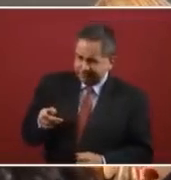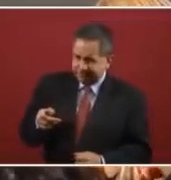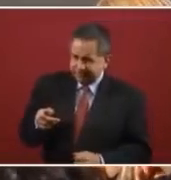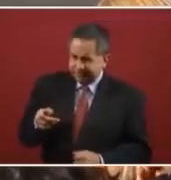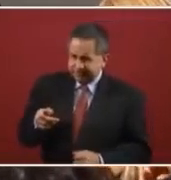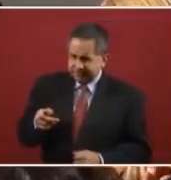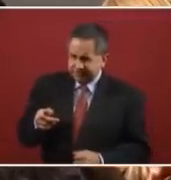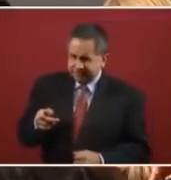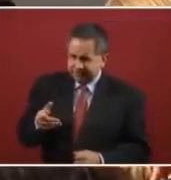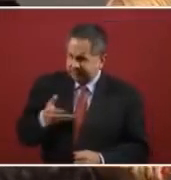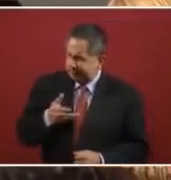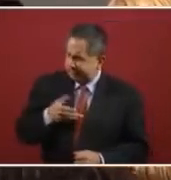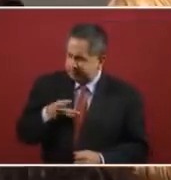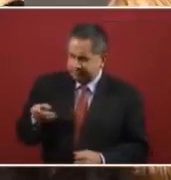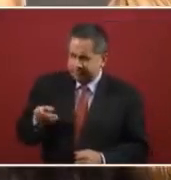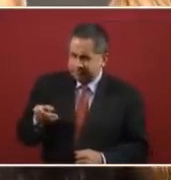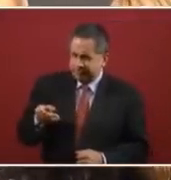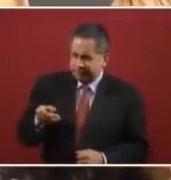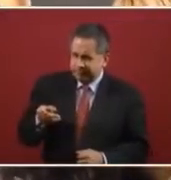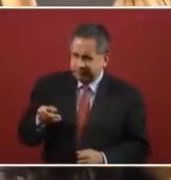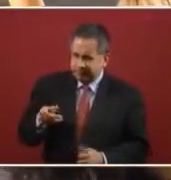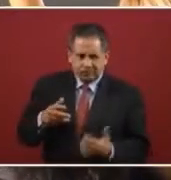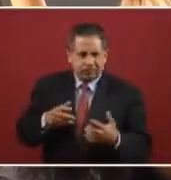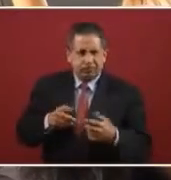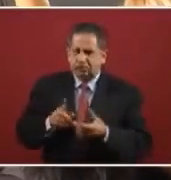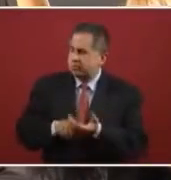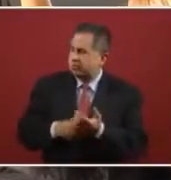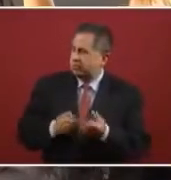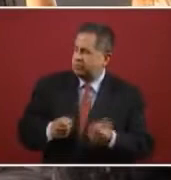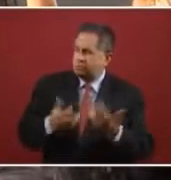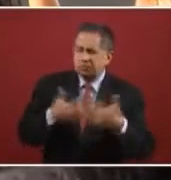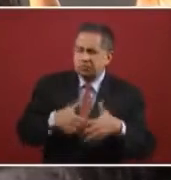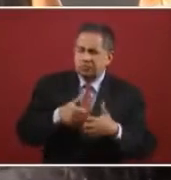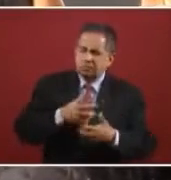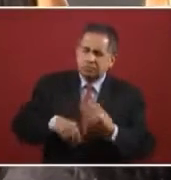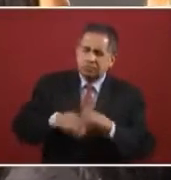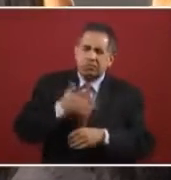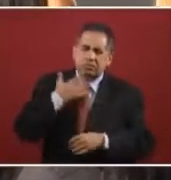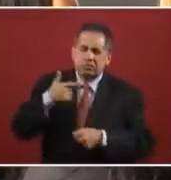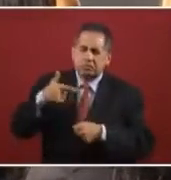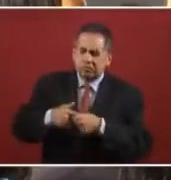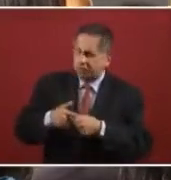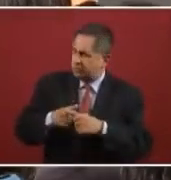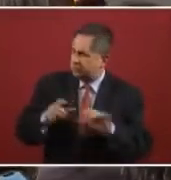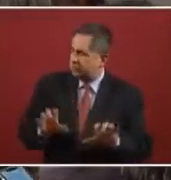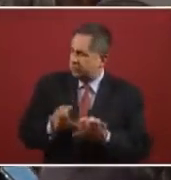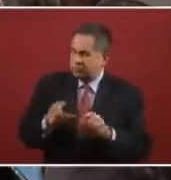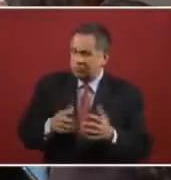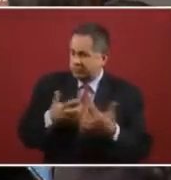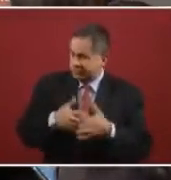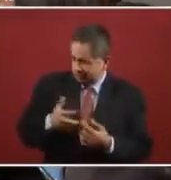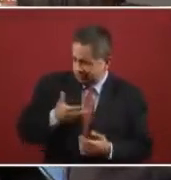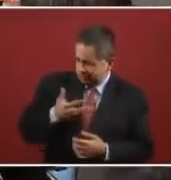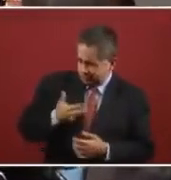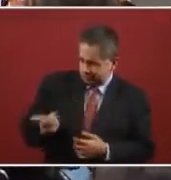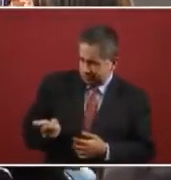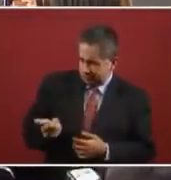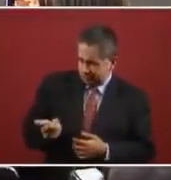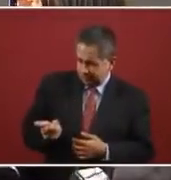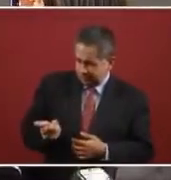I don't know if we have the slide of regarding gas production and